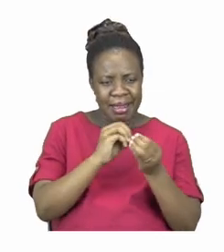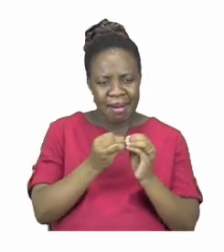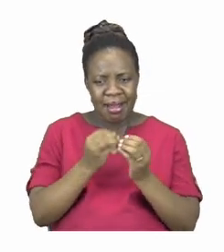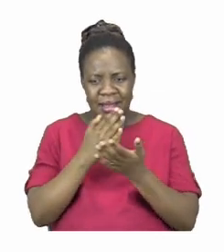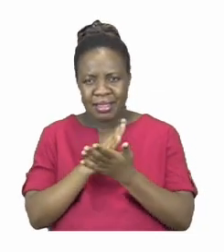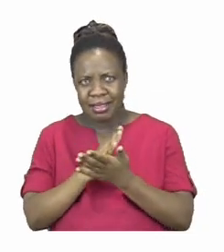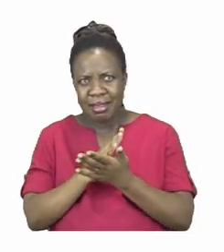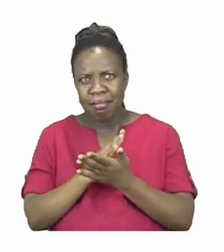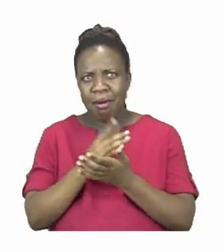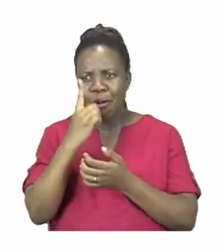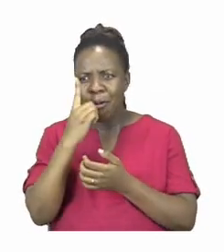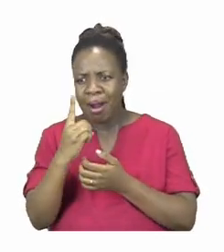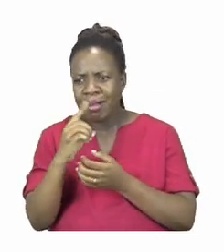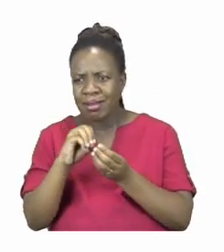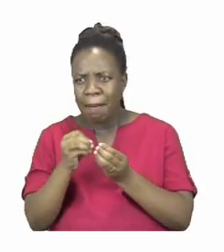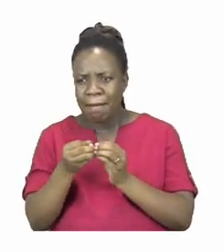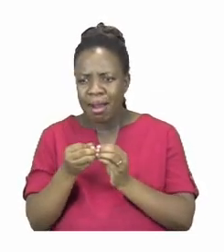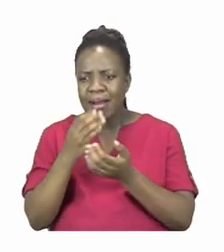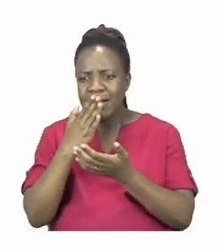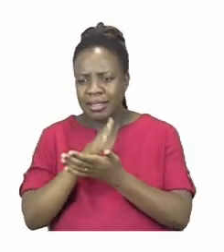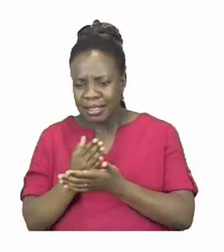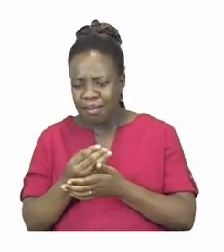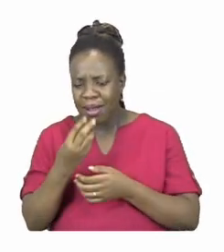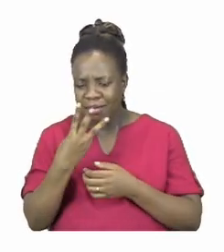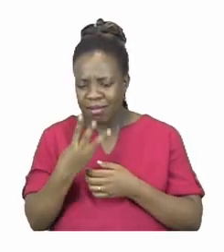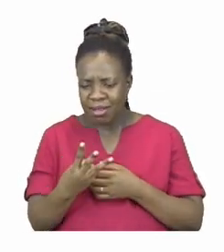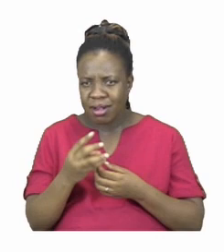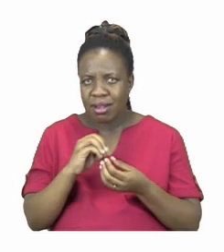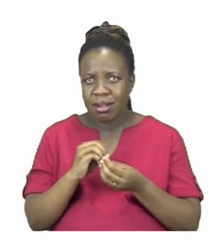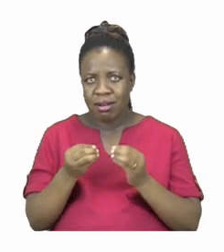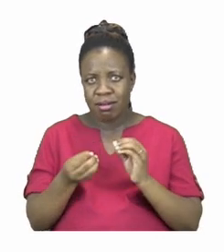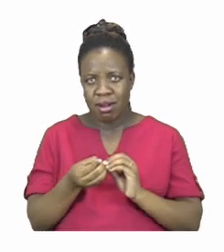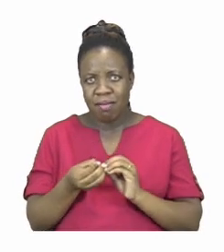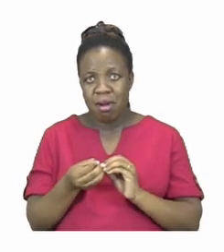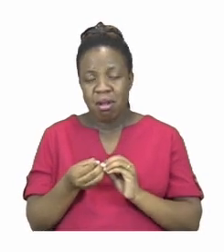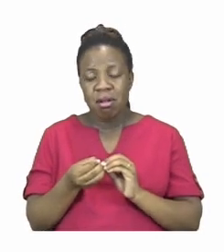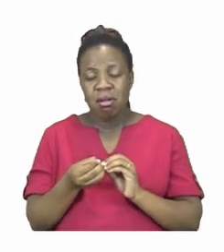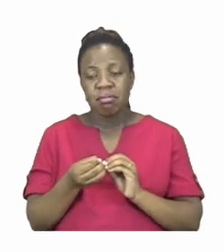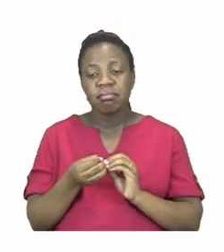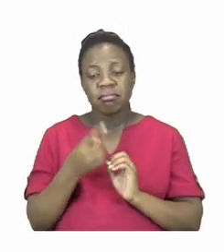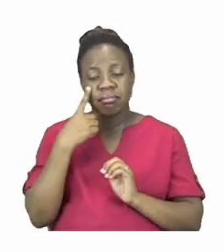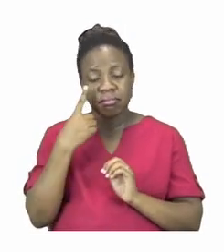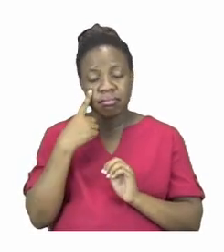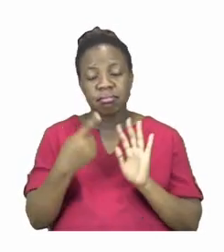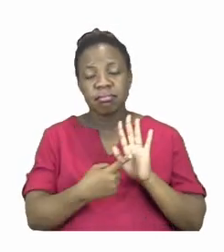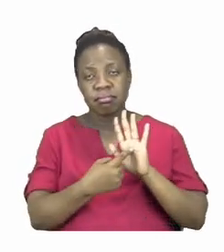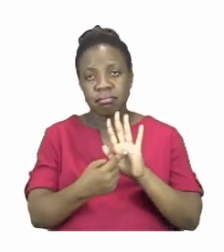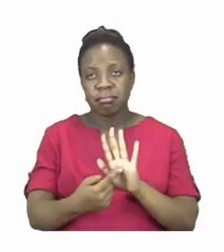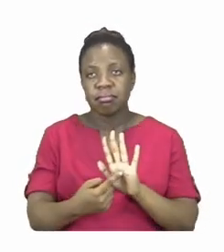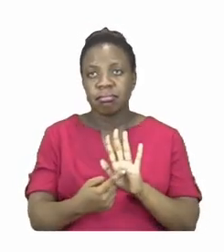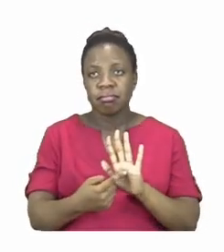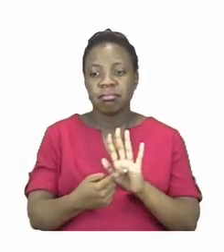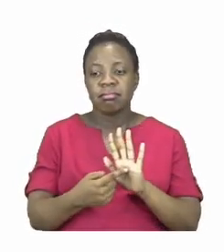some are slightly easier than others, I can't help you with the easy ones. But let's take a look at some that we can do together that are kind